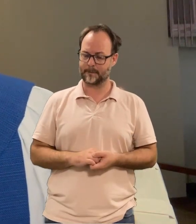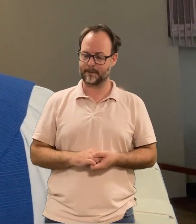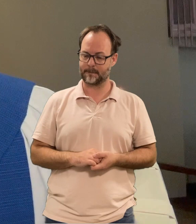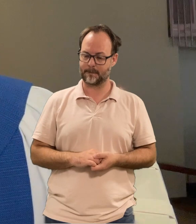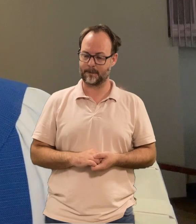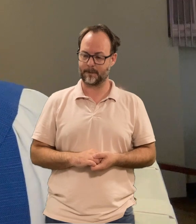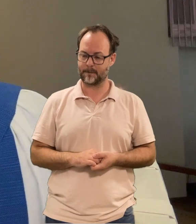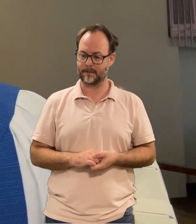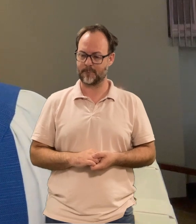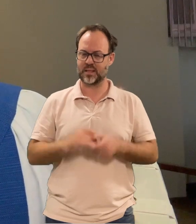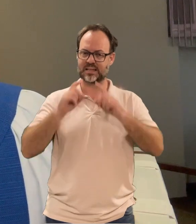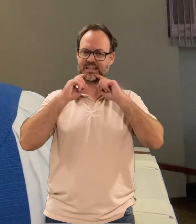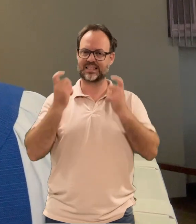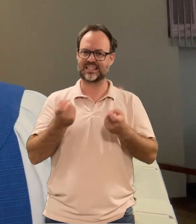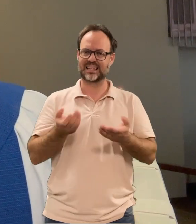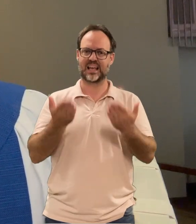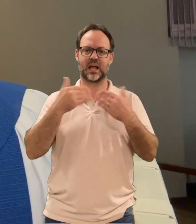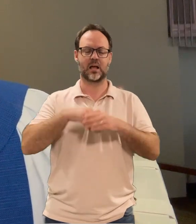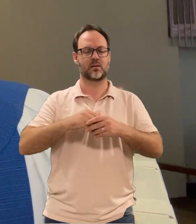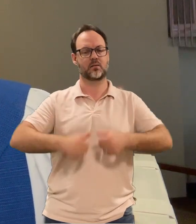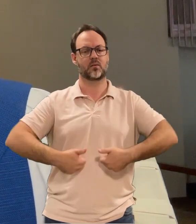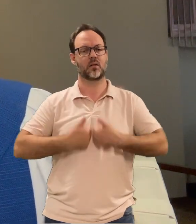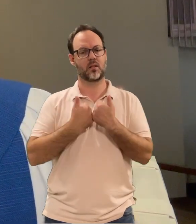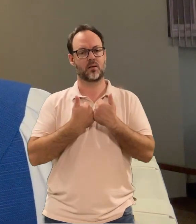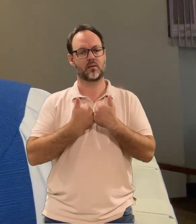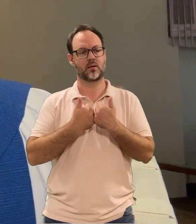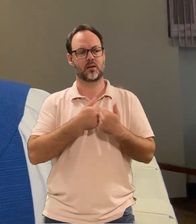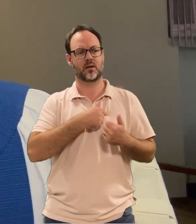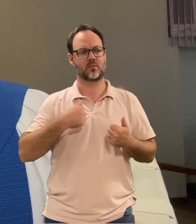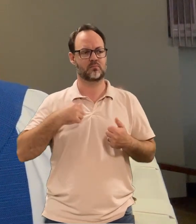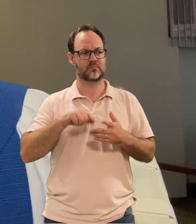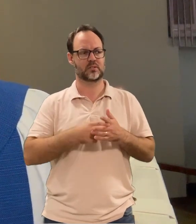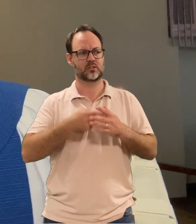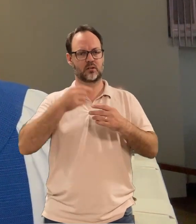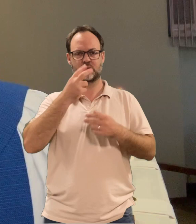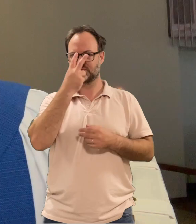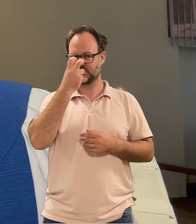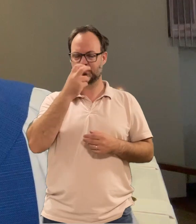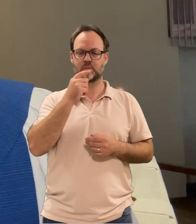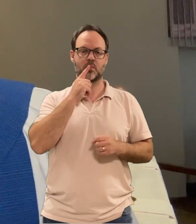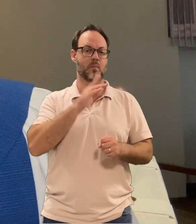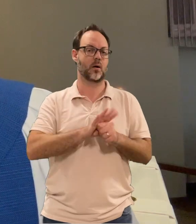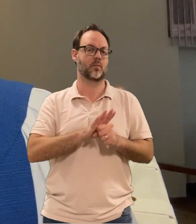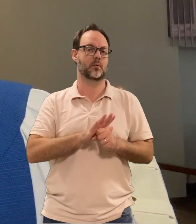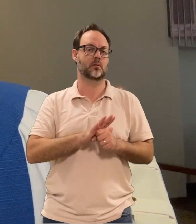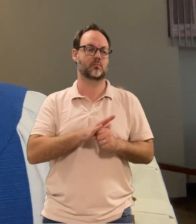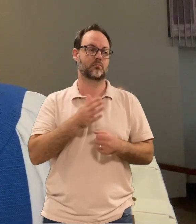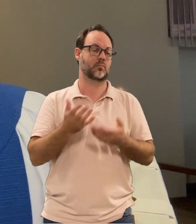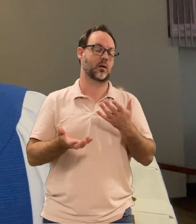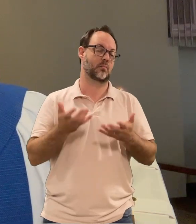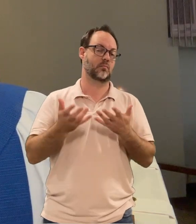The problem is, though, that sin enters our life. And we start to doubt these